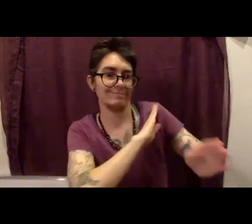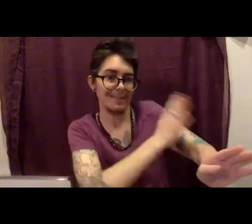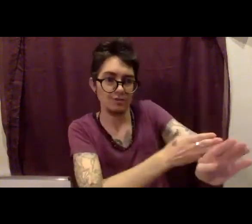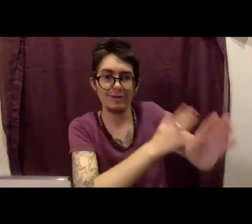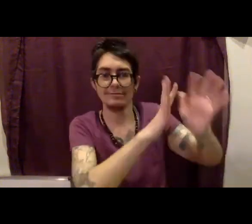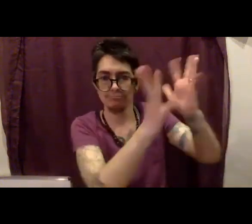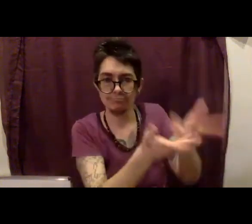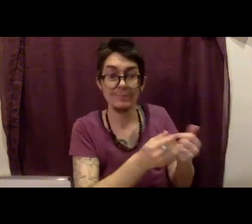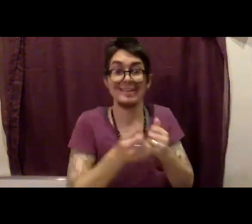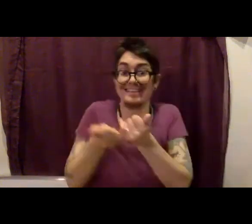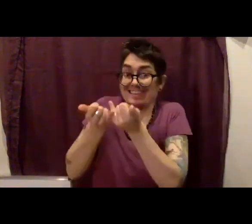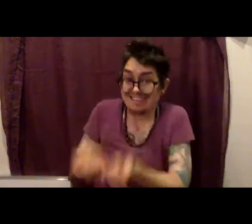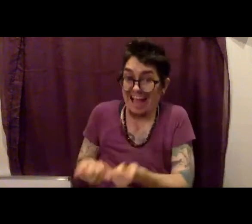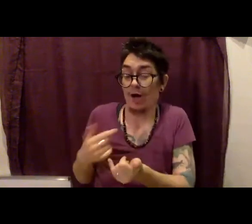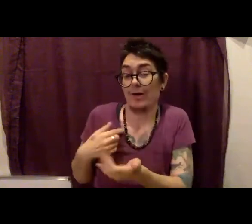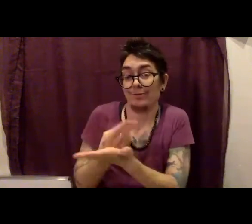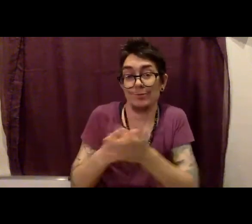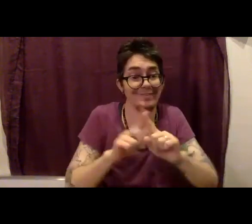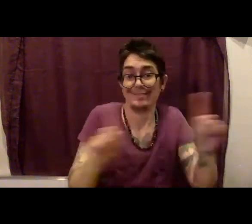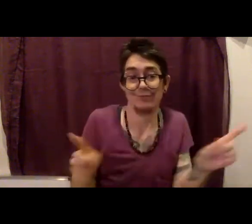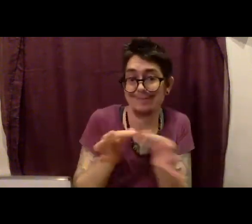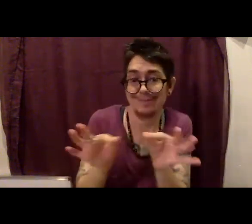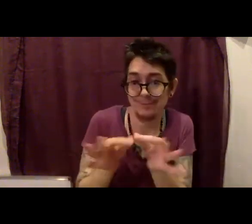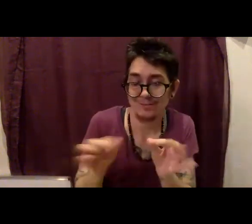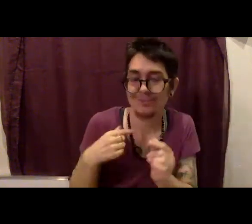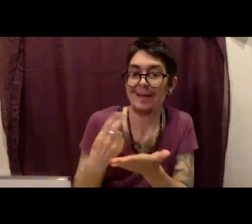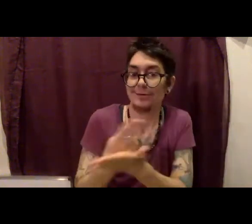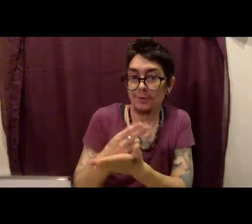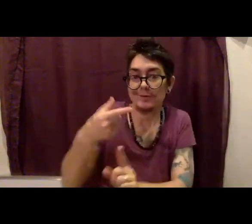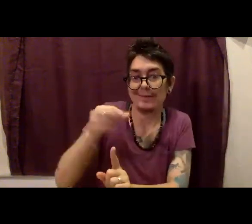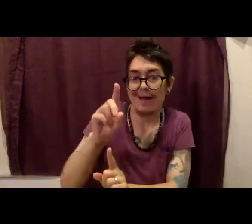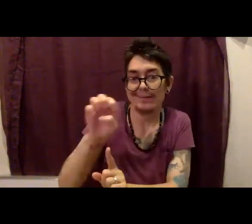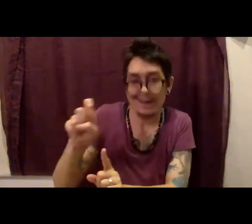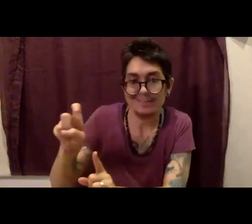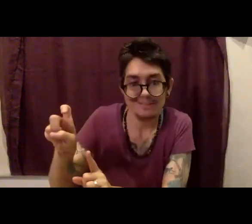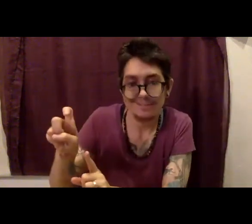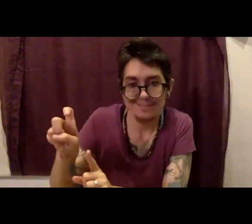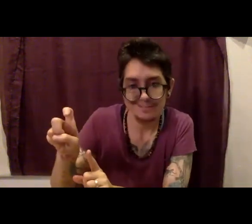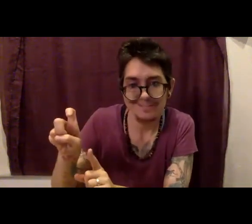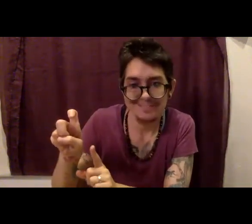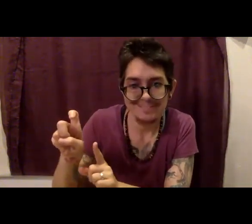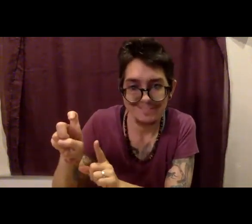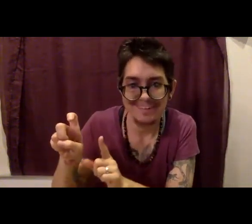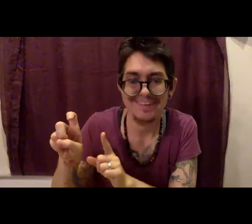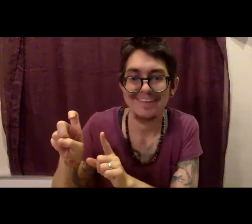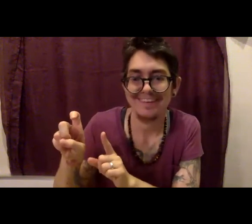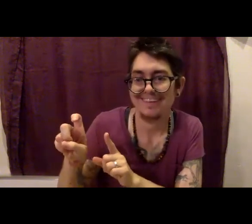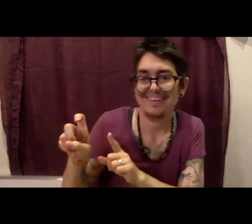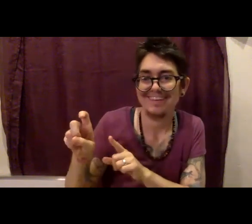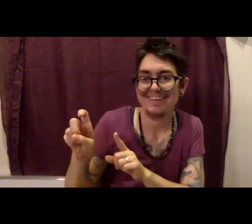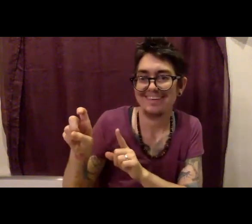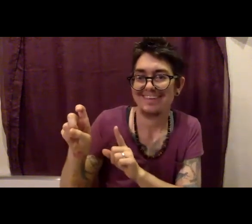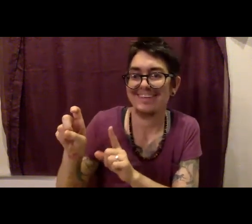identified, as far as that energy, but now I use a totally different language. I